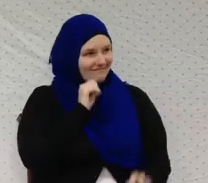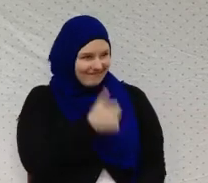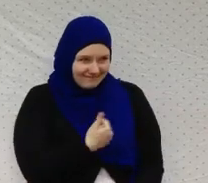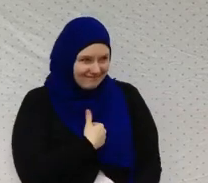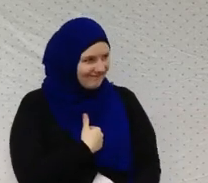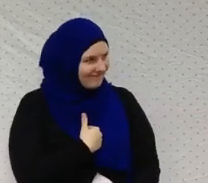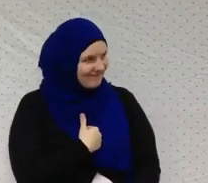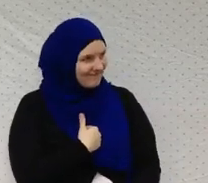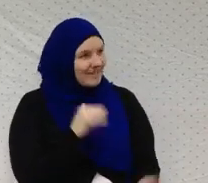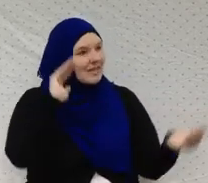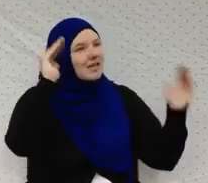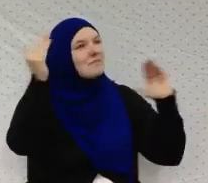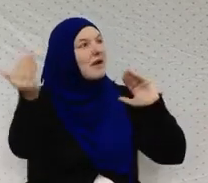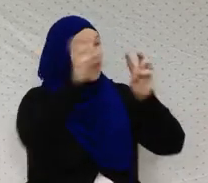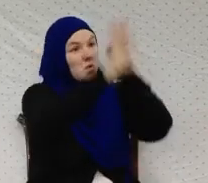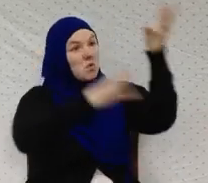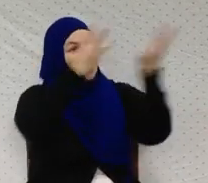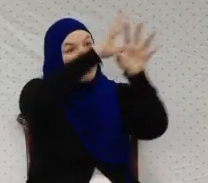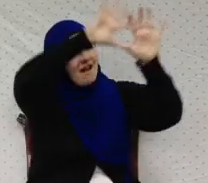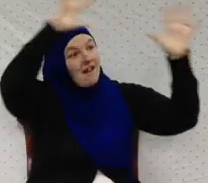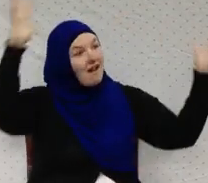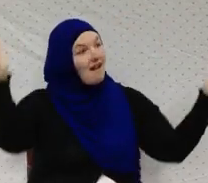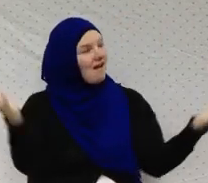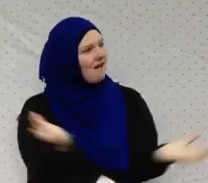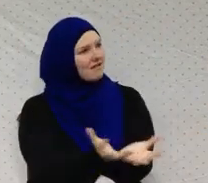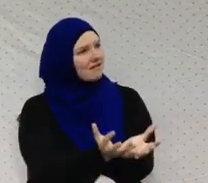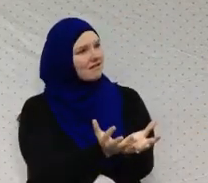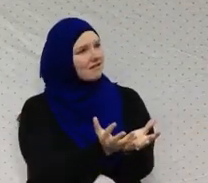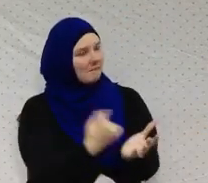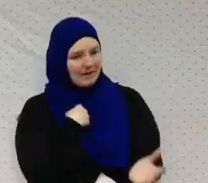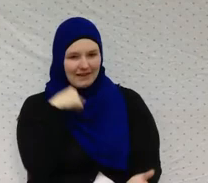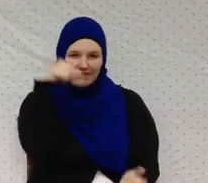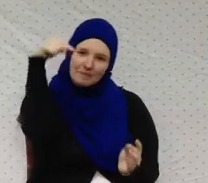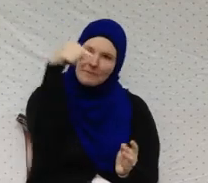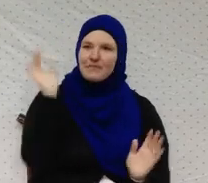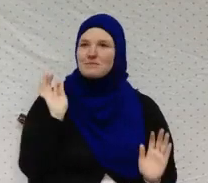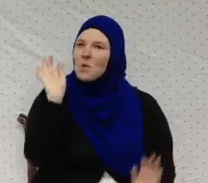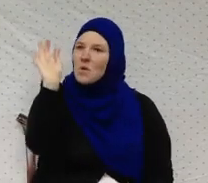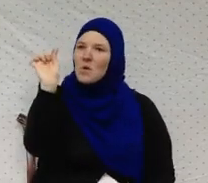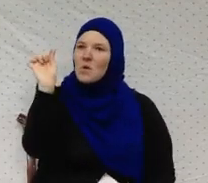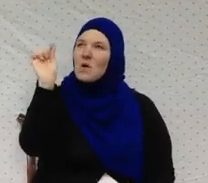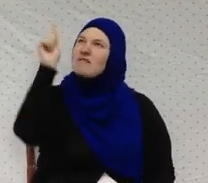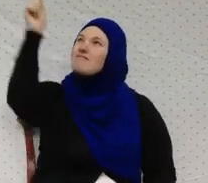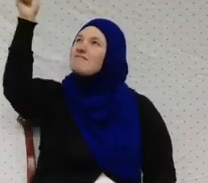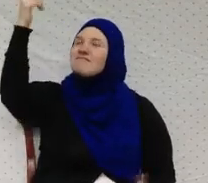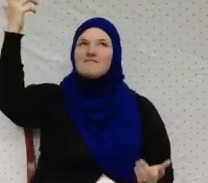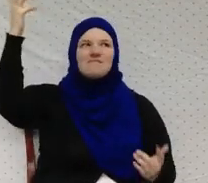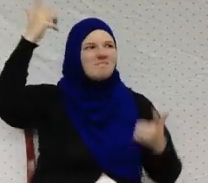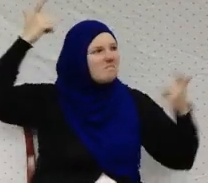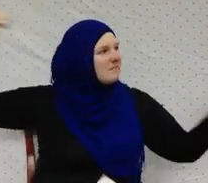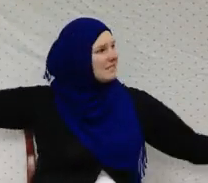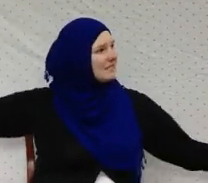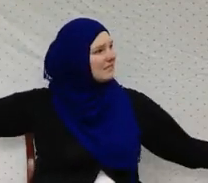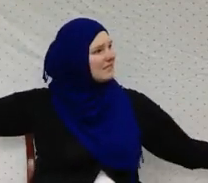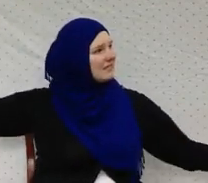insignificant we are in comparison, if there is such a thing, to compare yourself to your Creator. There is no